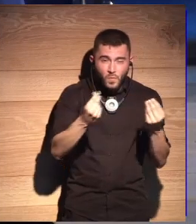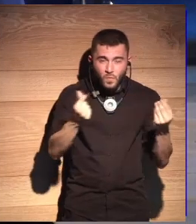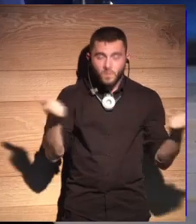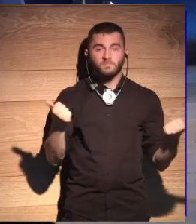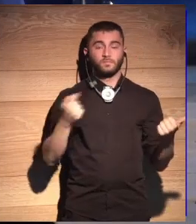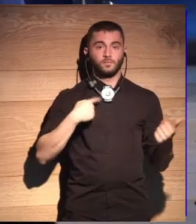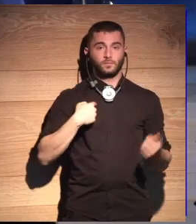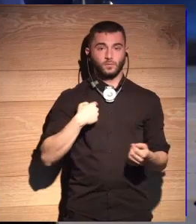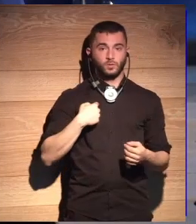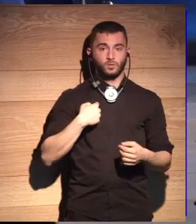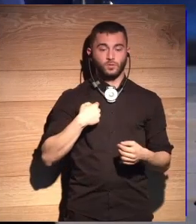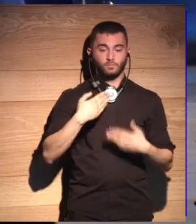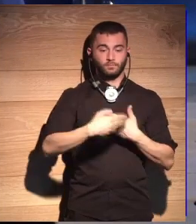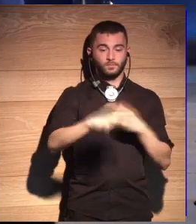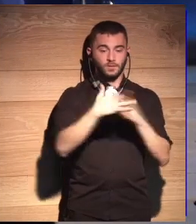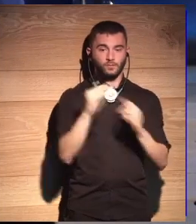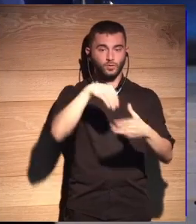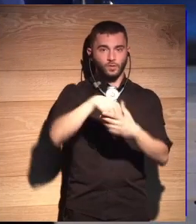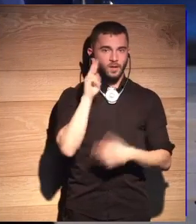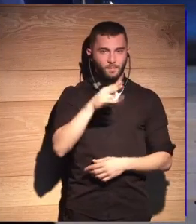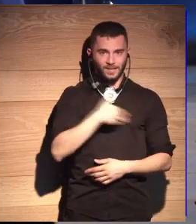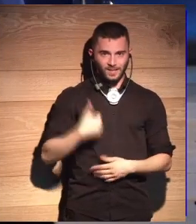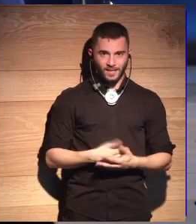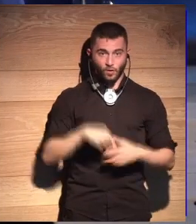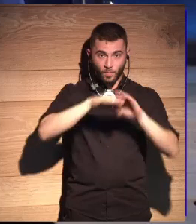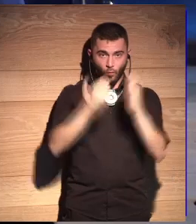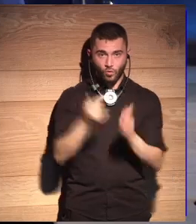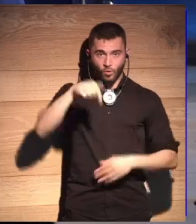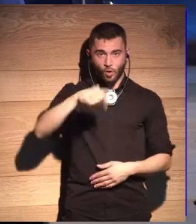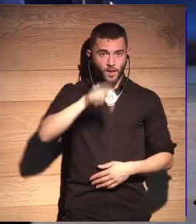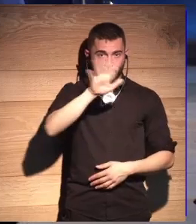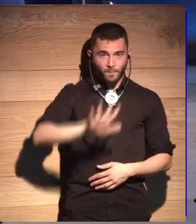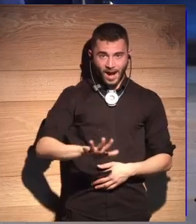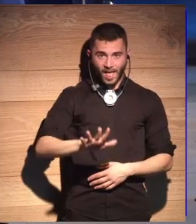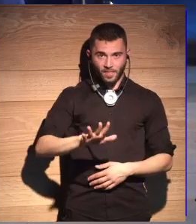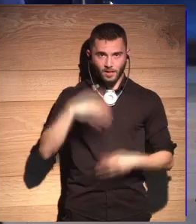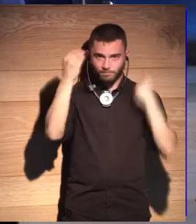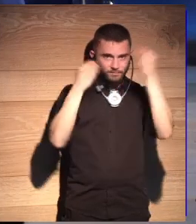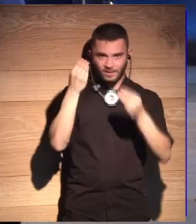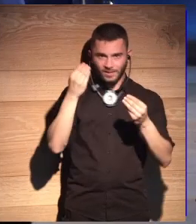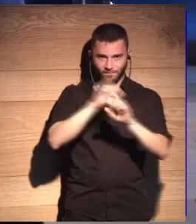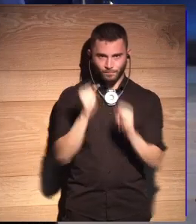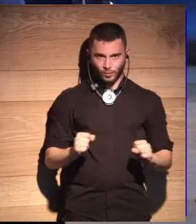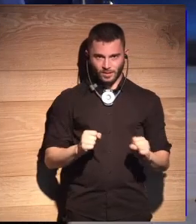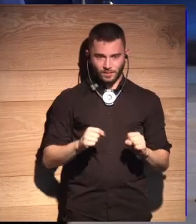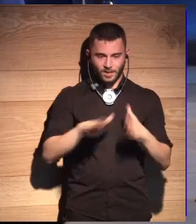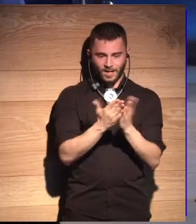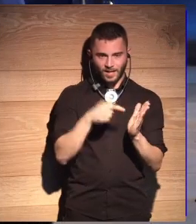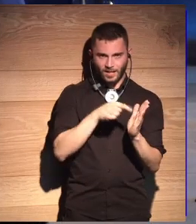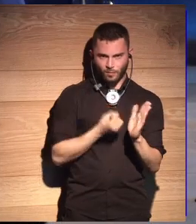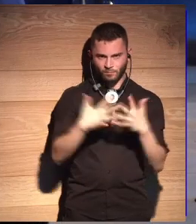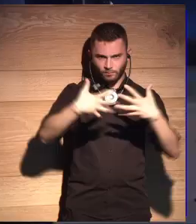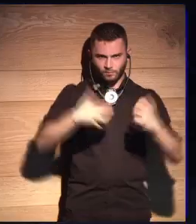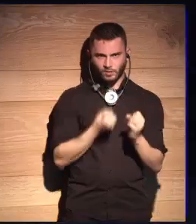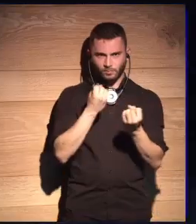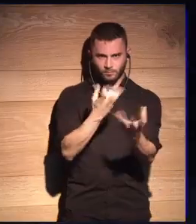context. Es que lo que tú comentabas, hace unas décadas. A few decades ago, the world that we are living today, it would